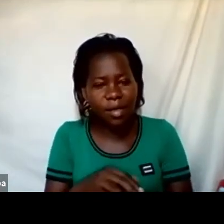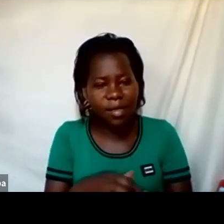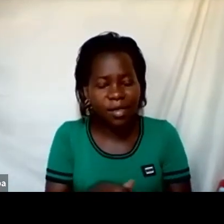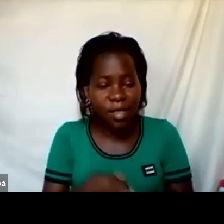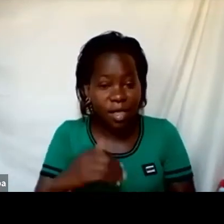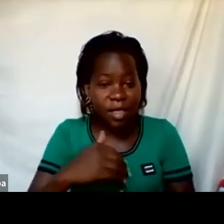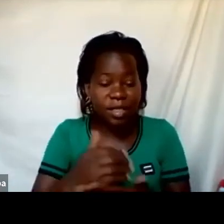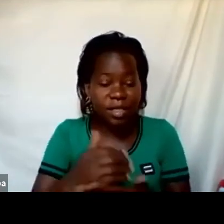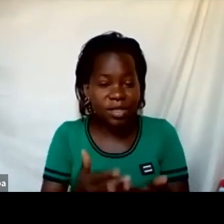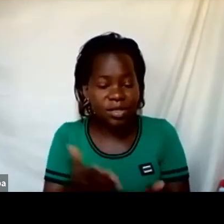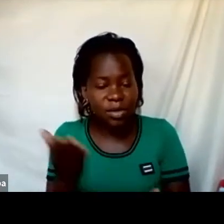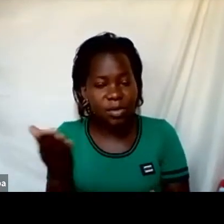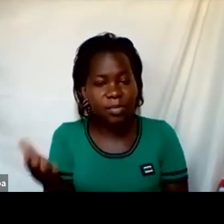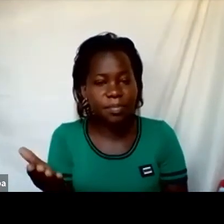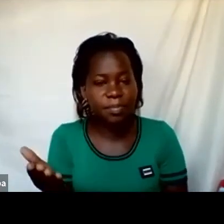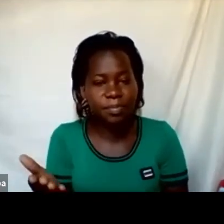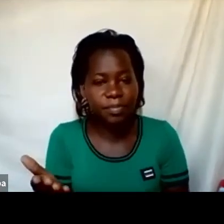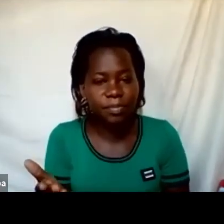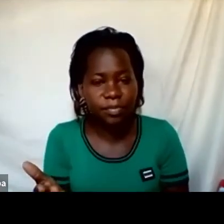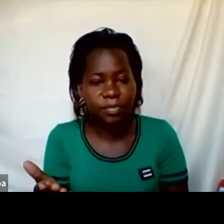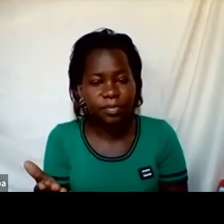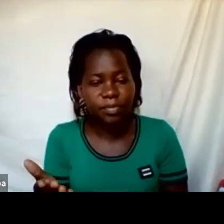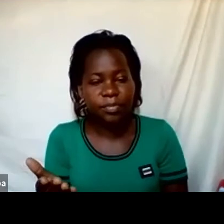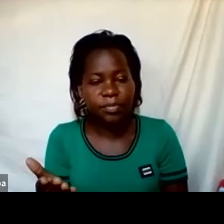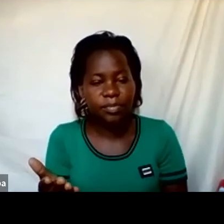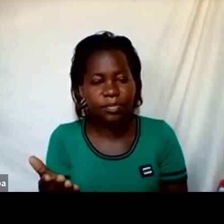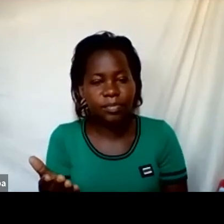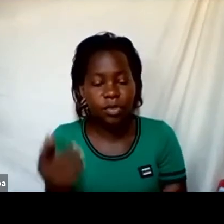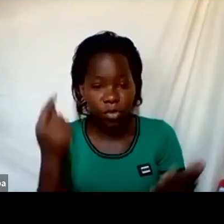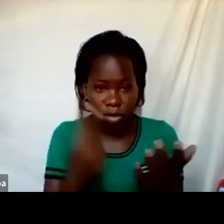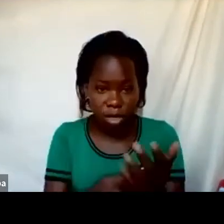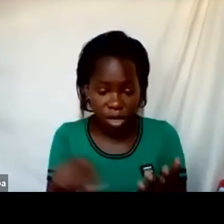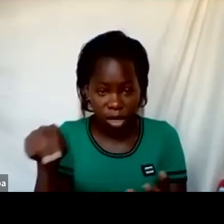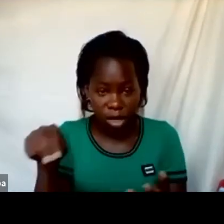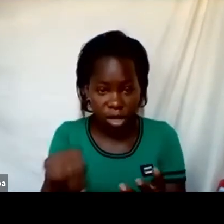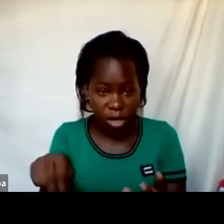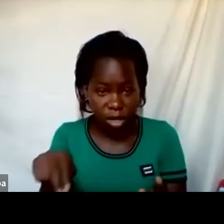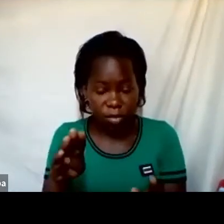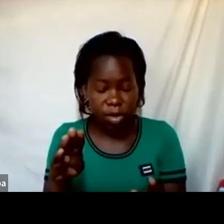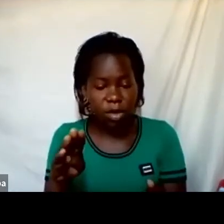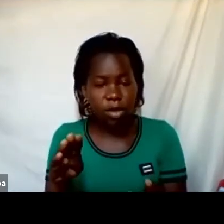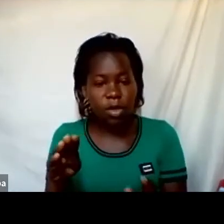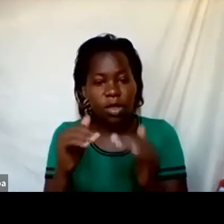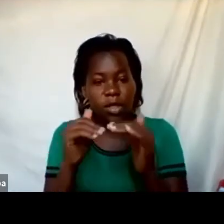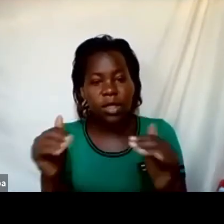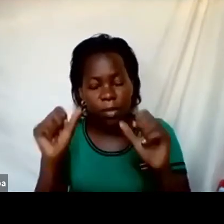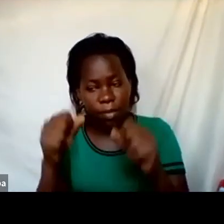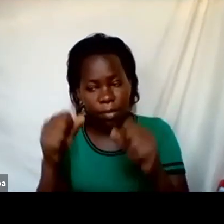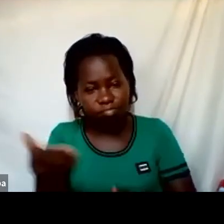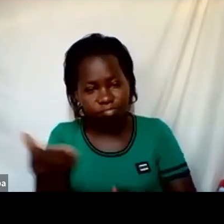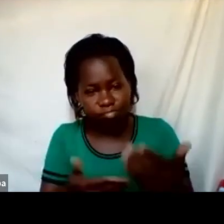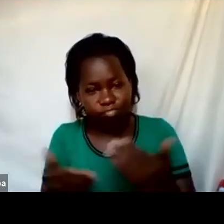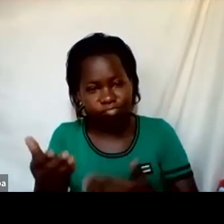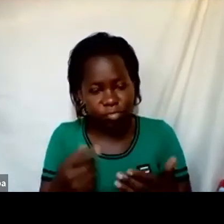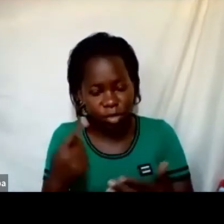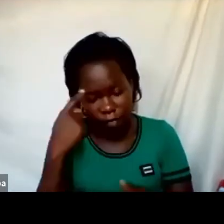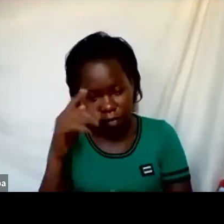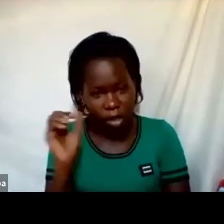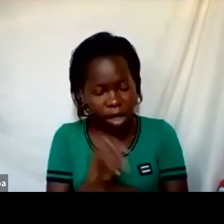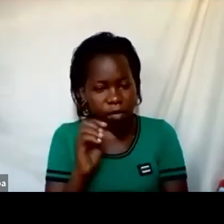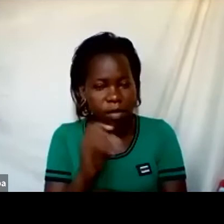the thematic session, Uganda National Bureau of Standards, we will have to engage them for some advice, guidance, mentorship, and